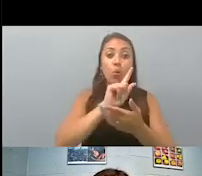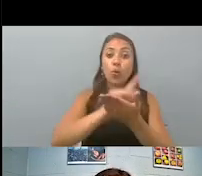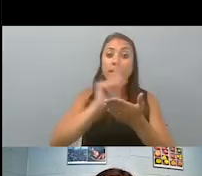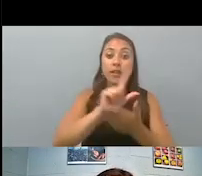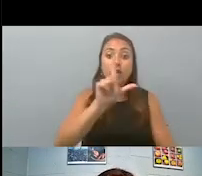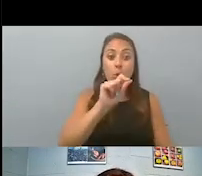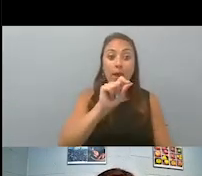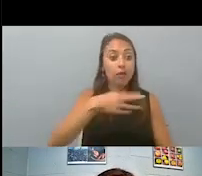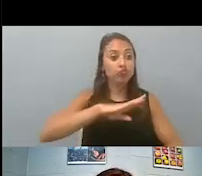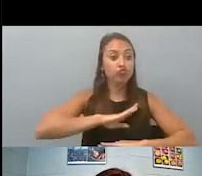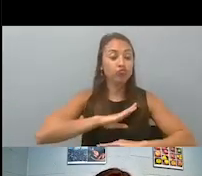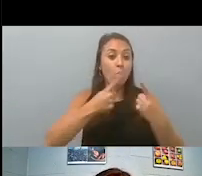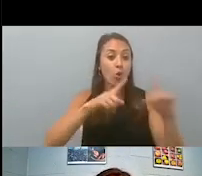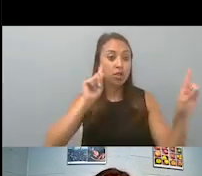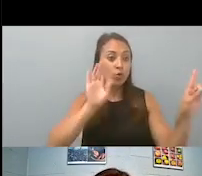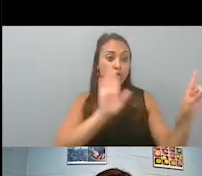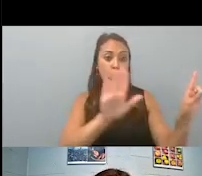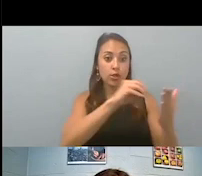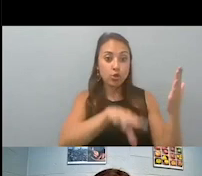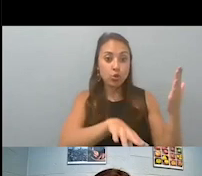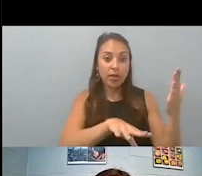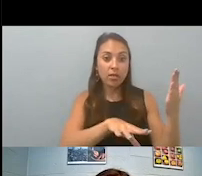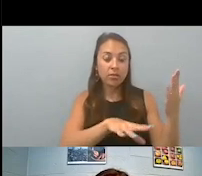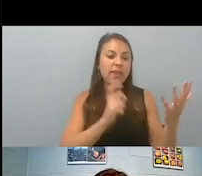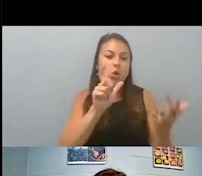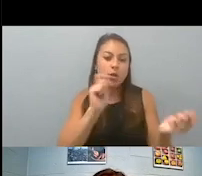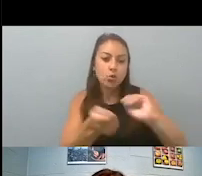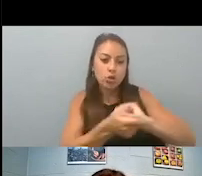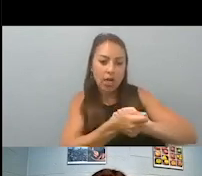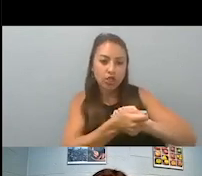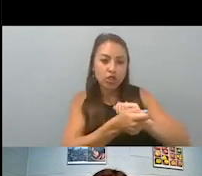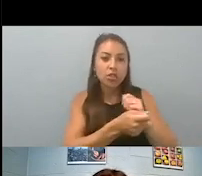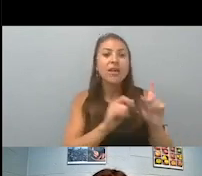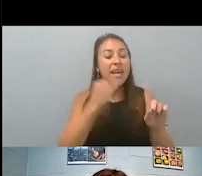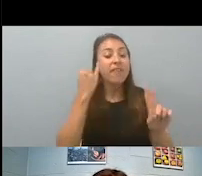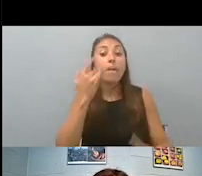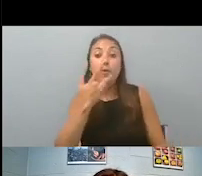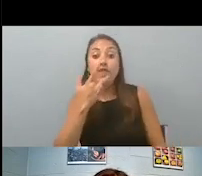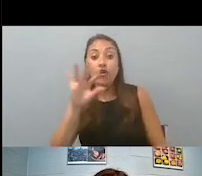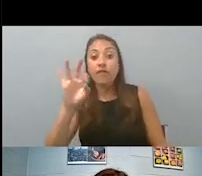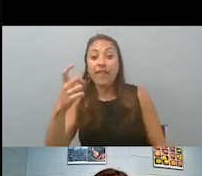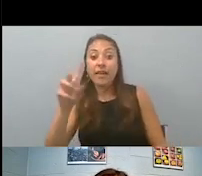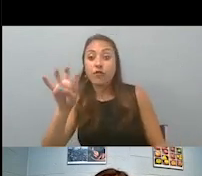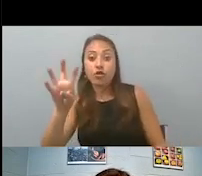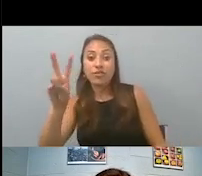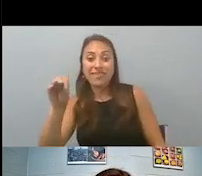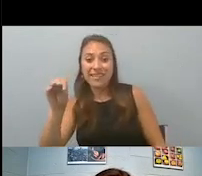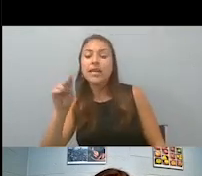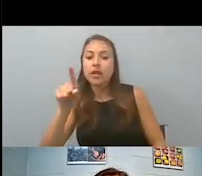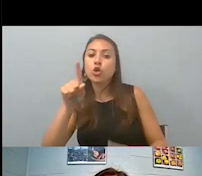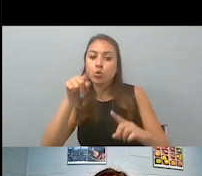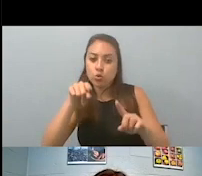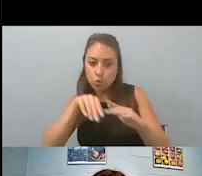seems like that will work for the student in your life, then nothing needs to be done. If you would like to change over to the Flex 460, that's when you either need to go